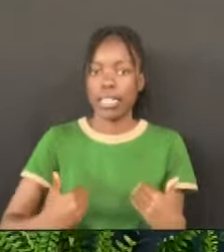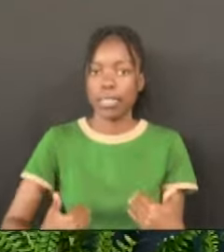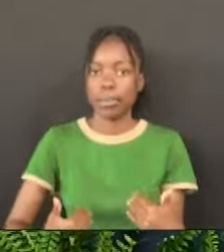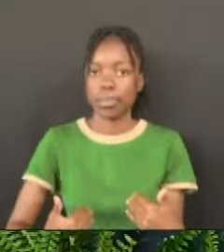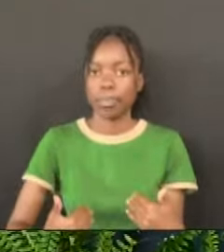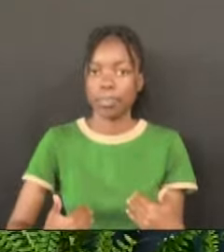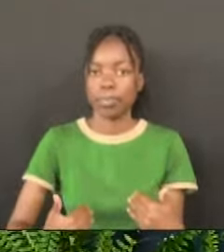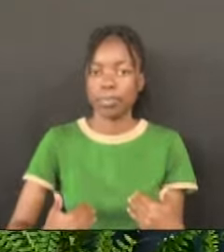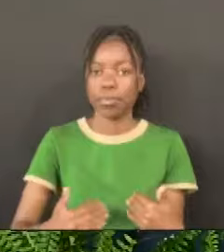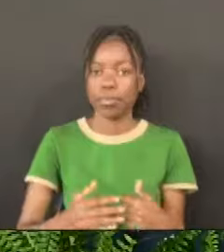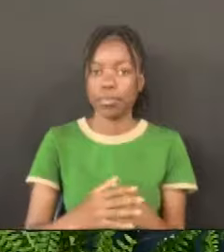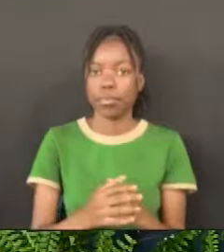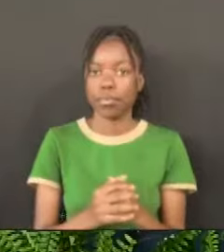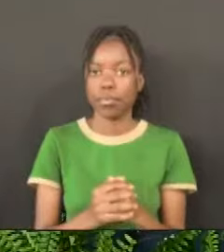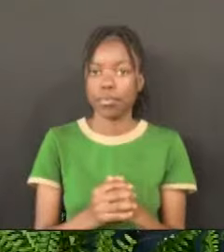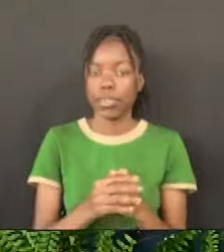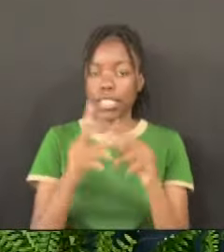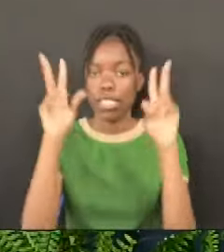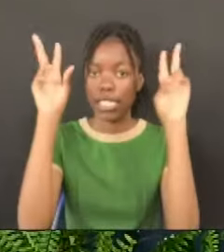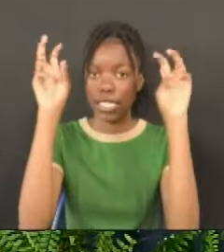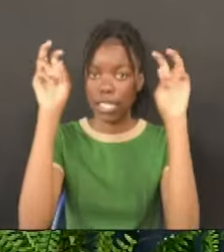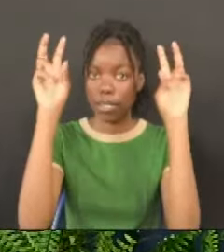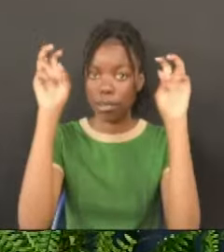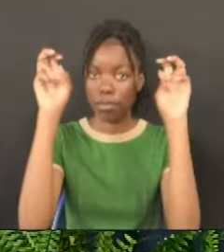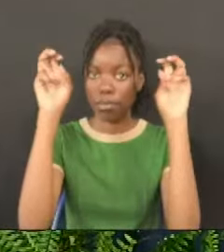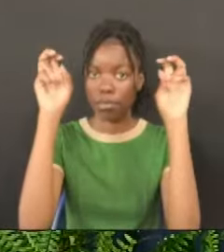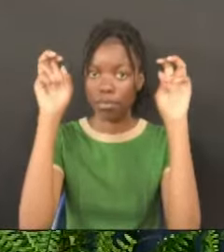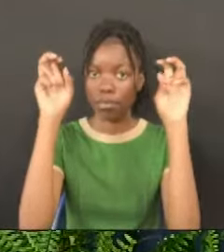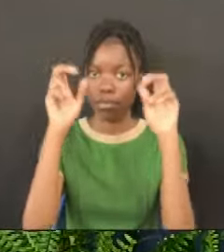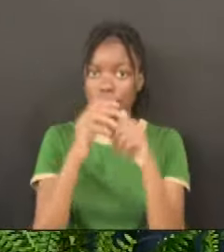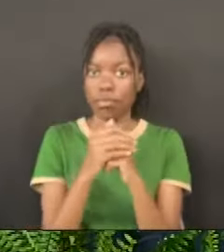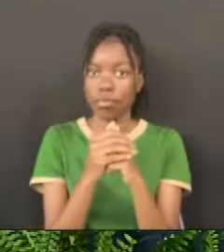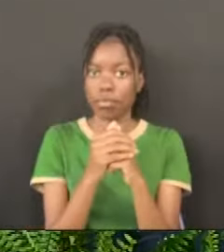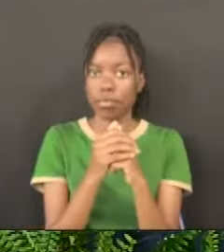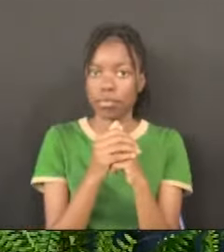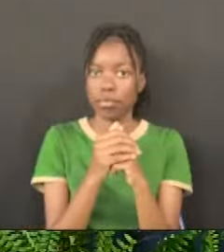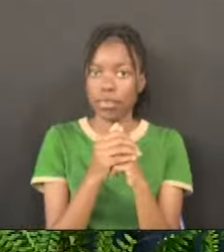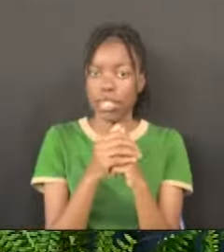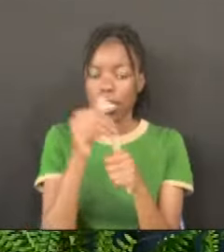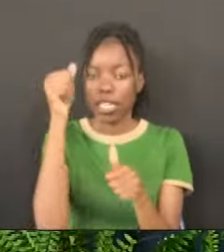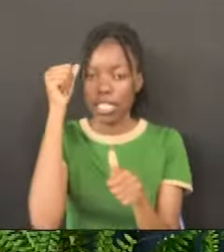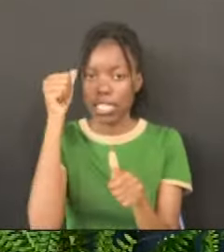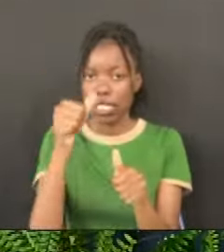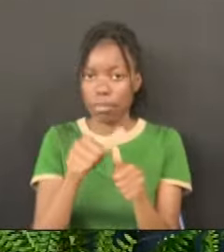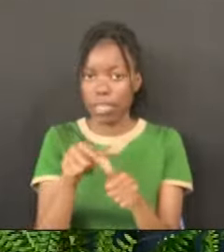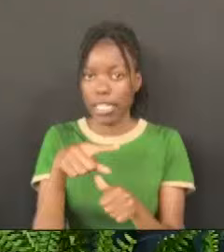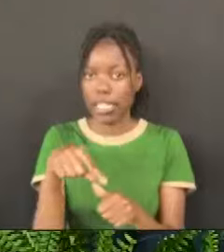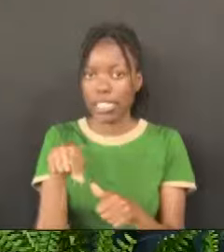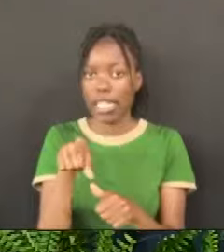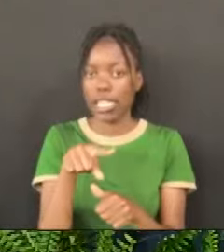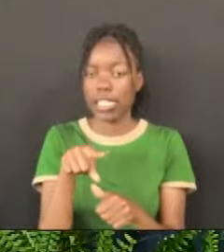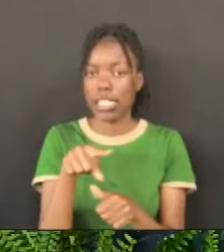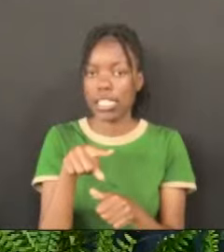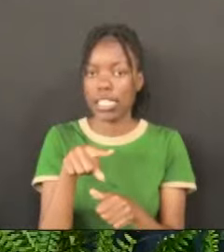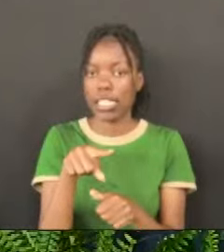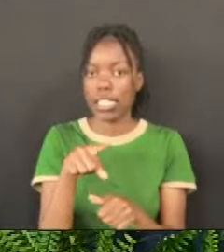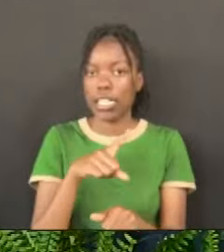is a theme that reminds us, especially when we